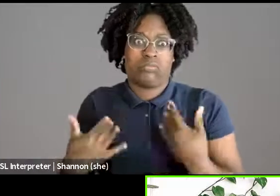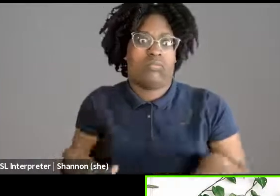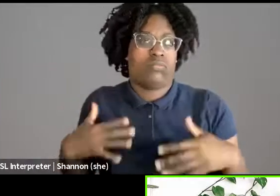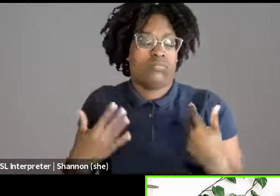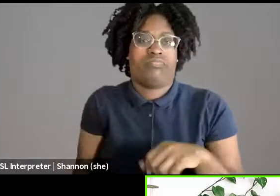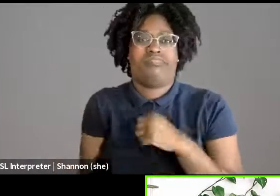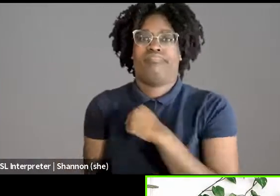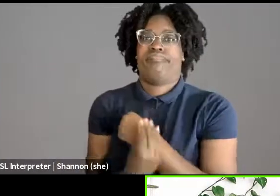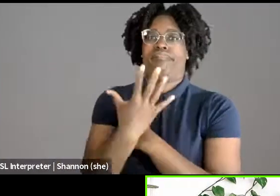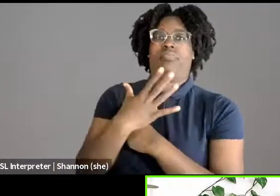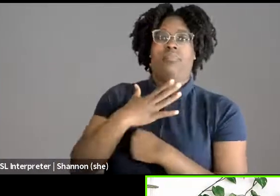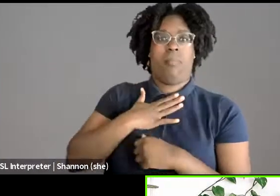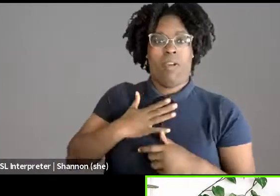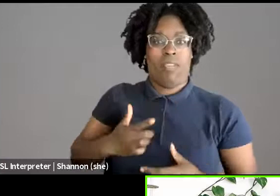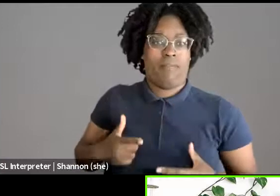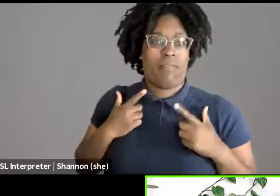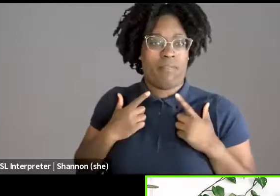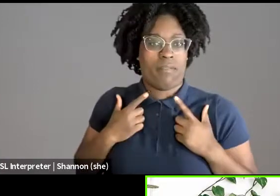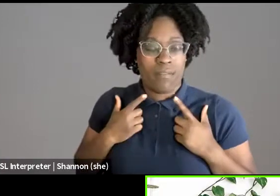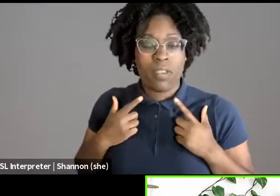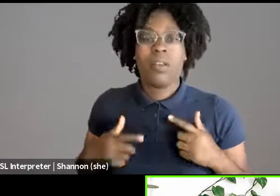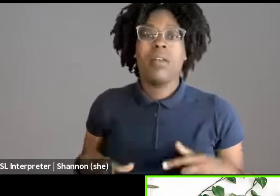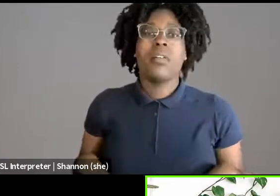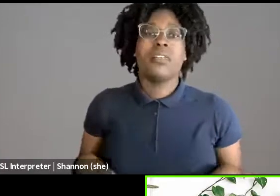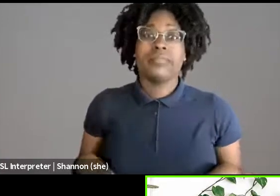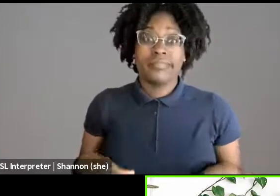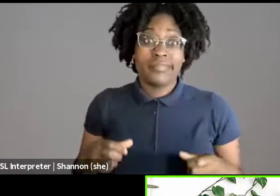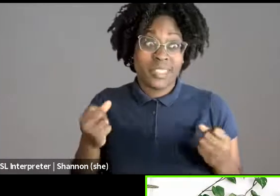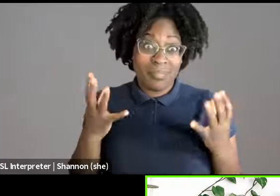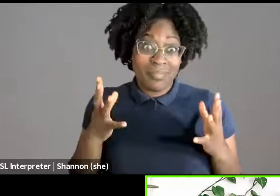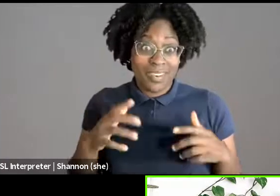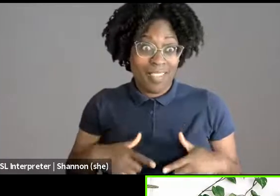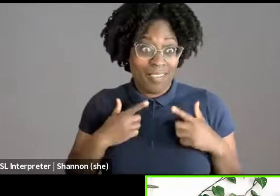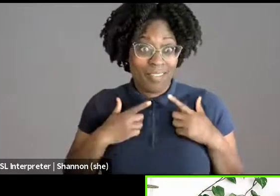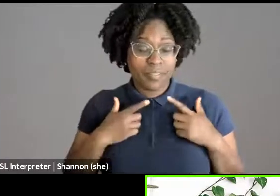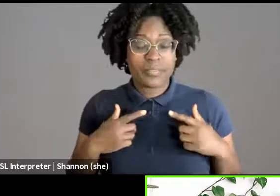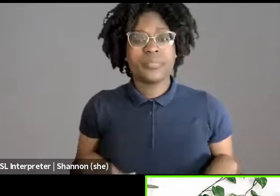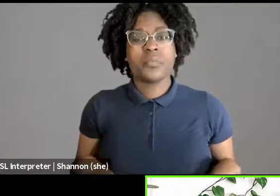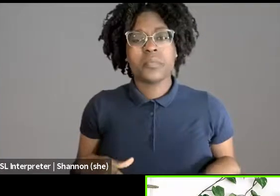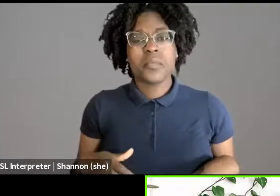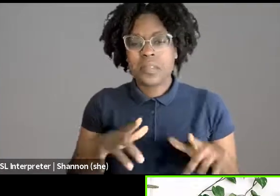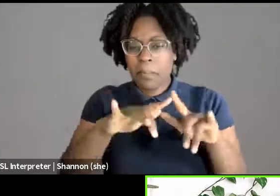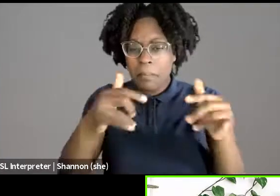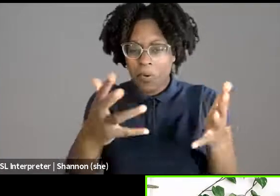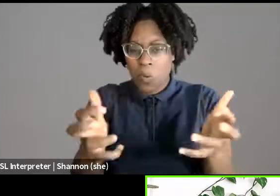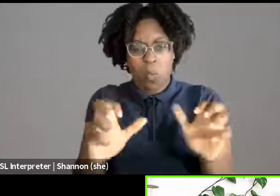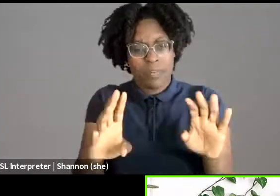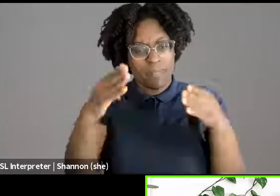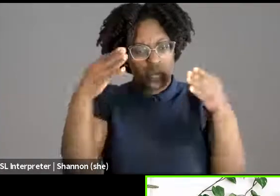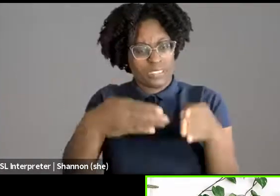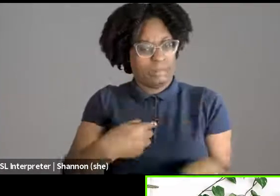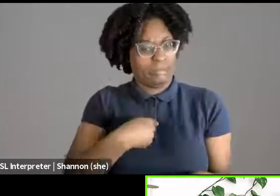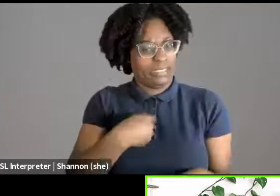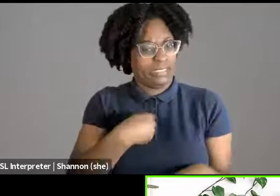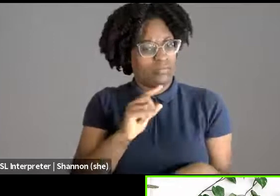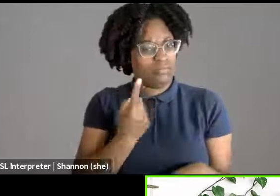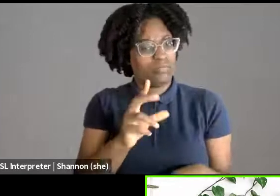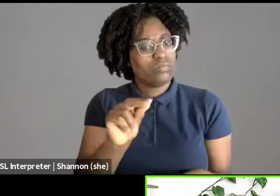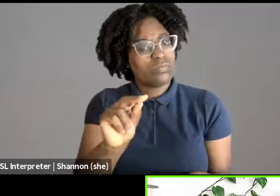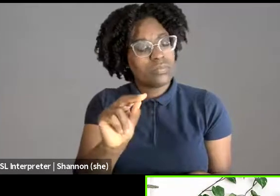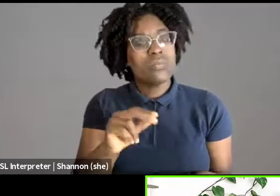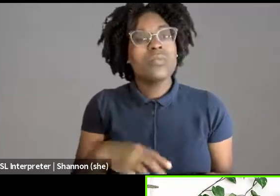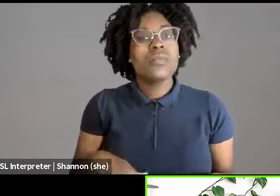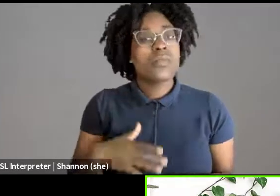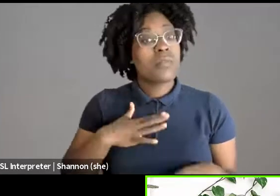my lone story in the work that I do. I grew up in a very complicated family. We moved